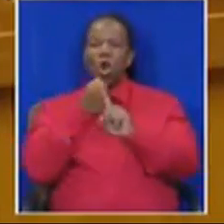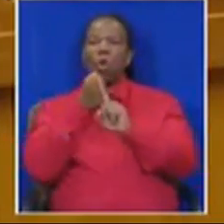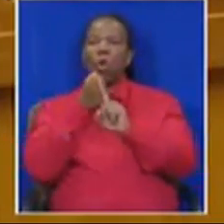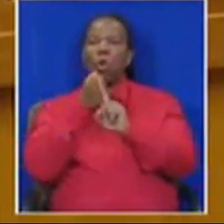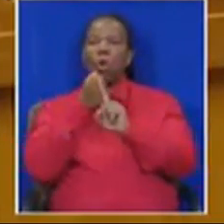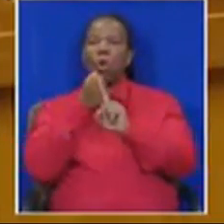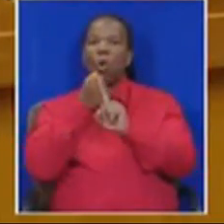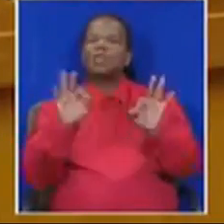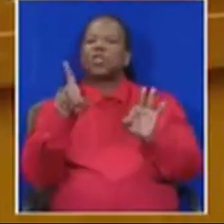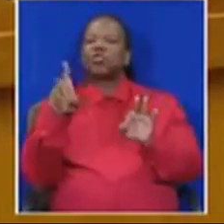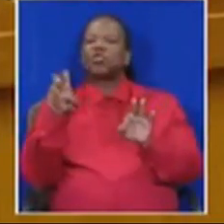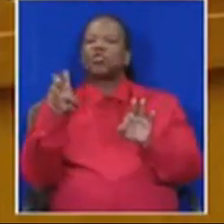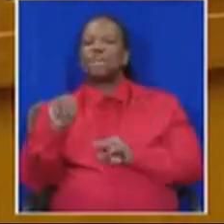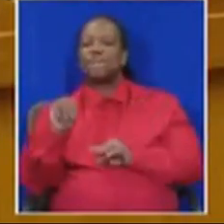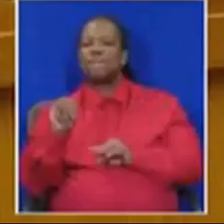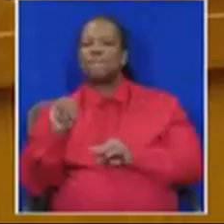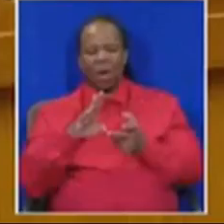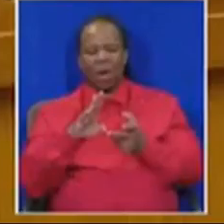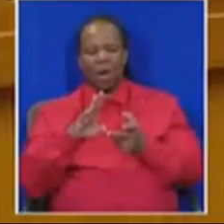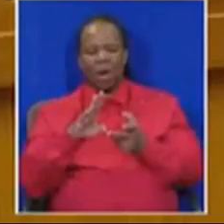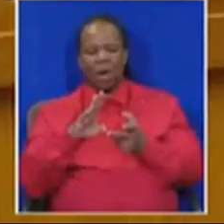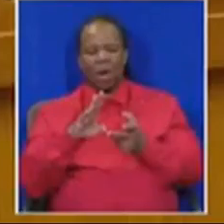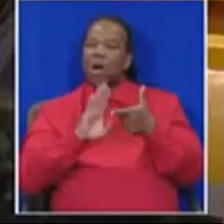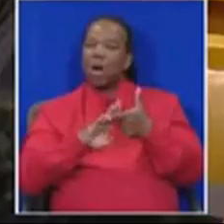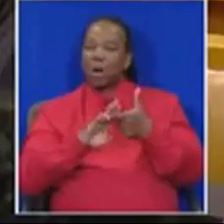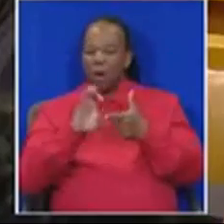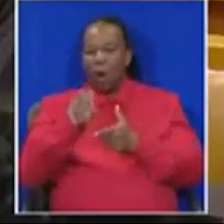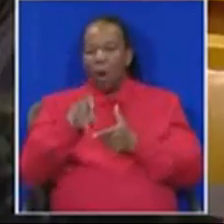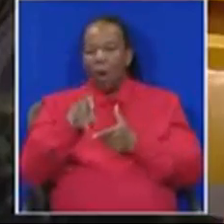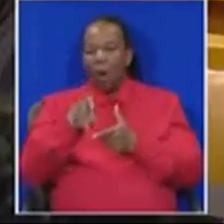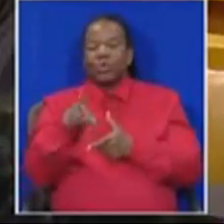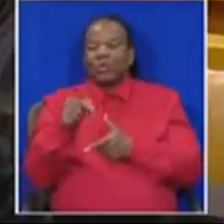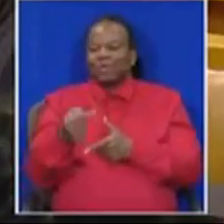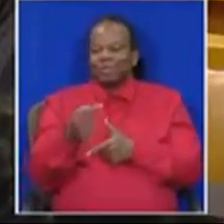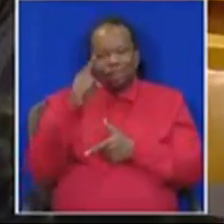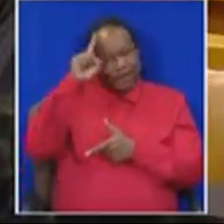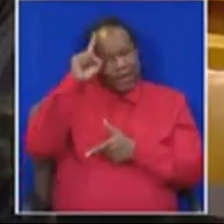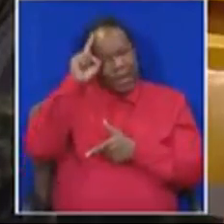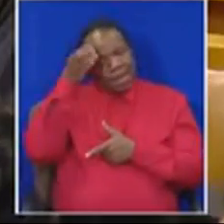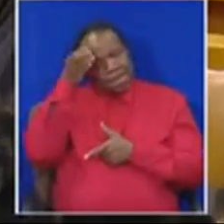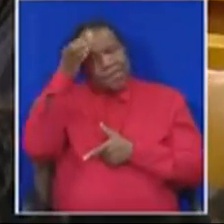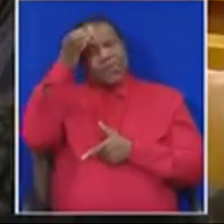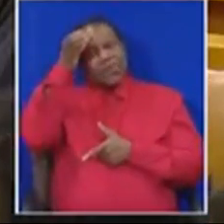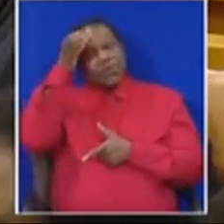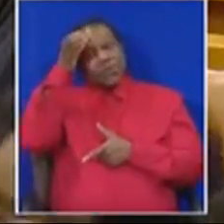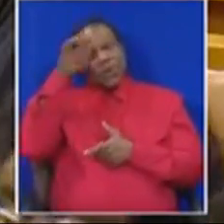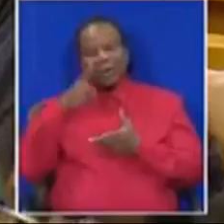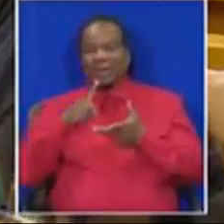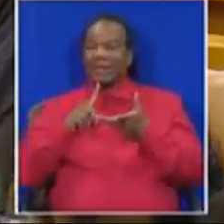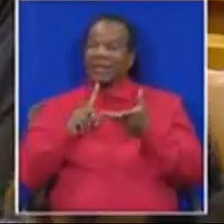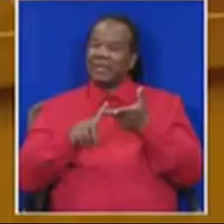an opportunity to reflect on his wisdom, his unfailing